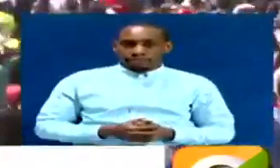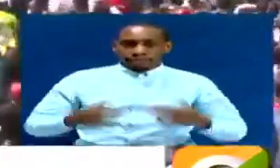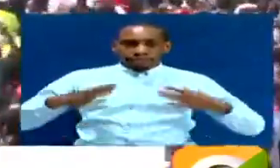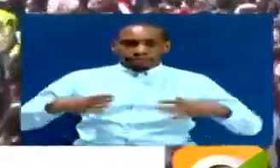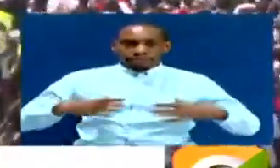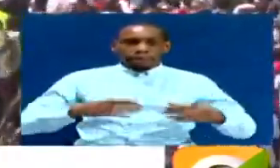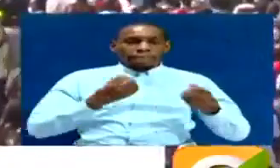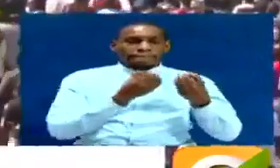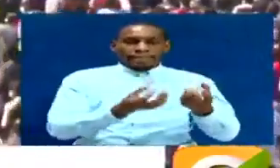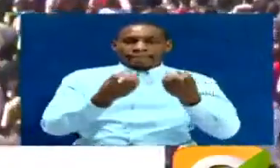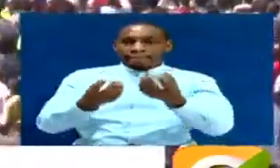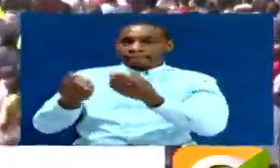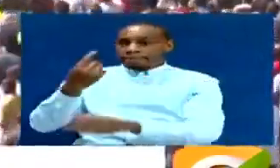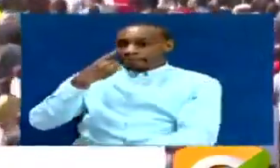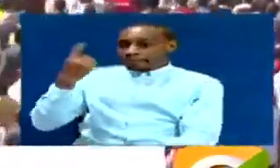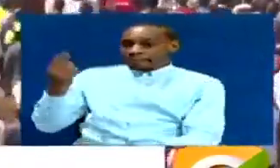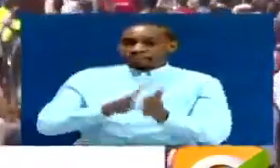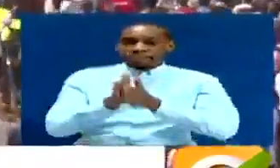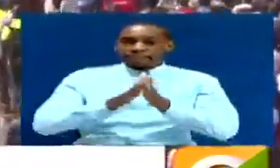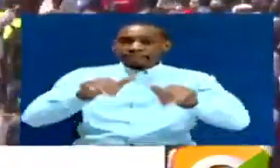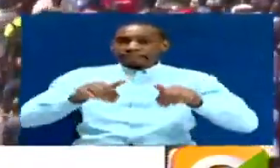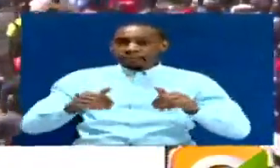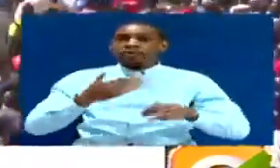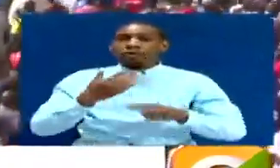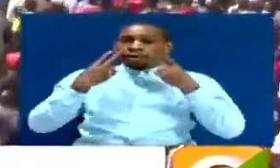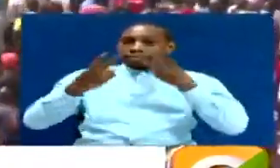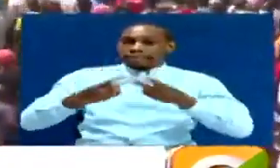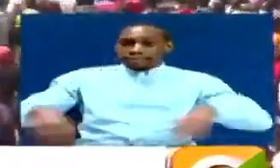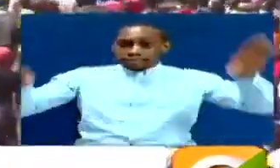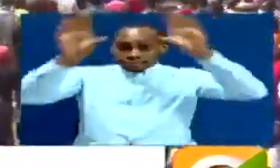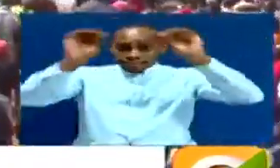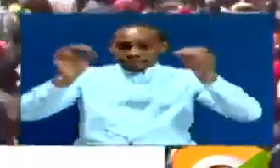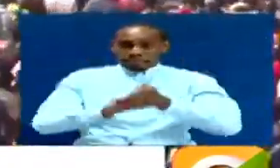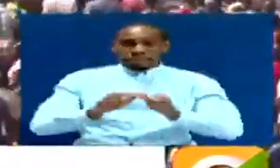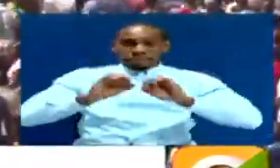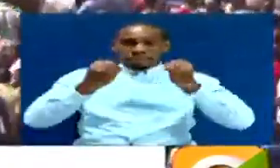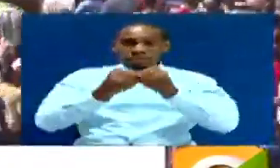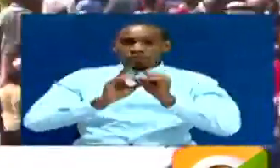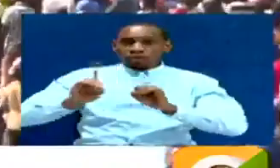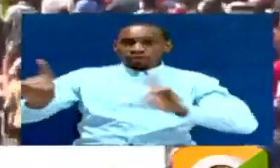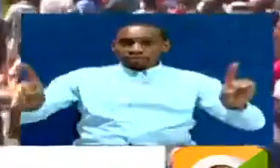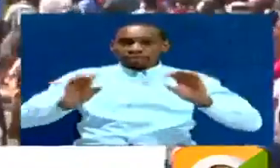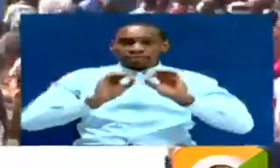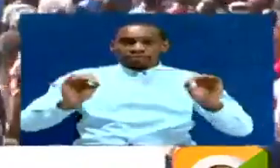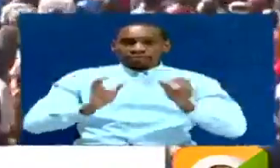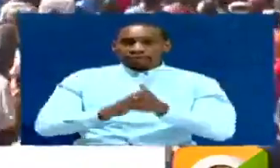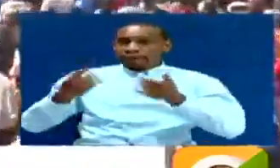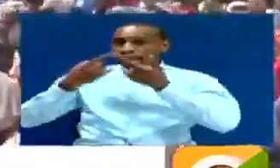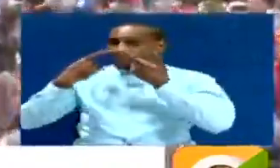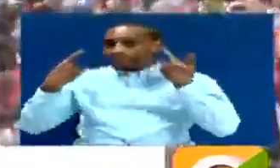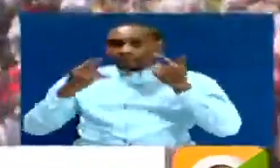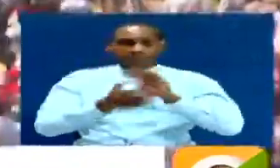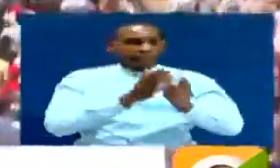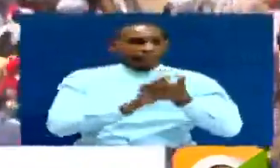The crowds of hundreds eagerly waiting to see the president. No social distancing, not everyone is